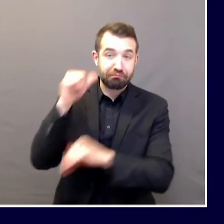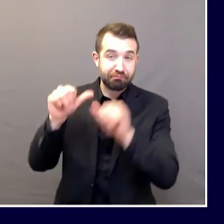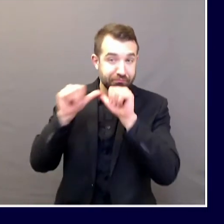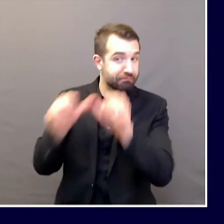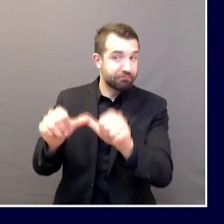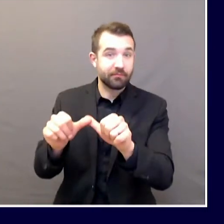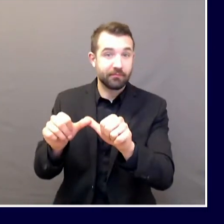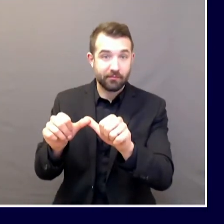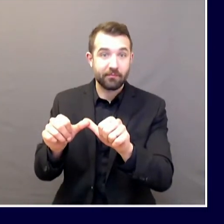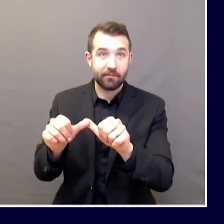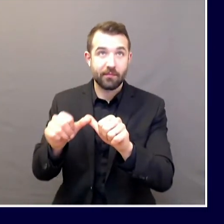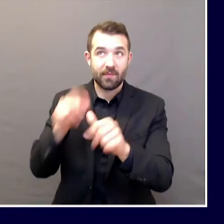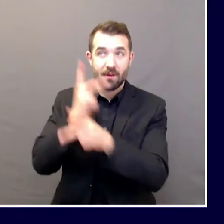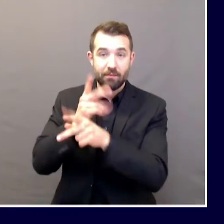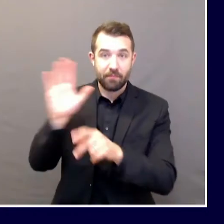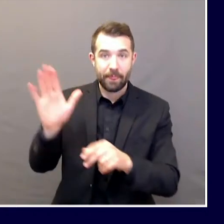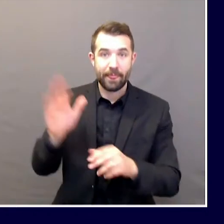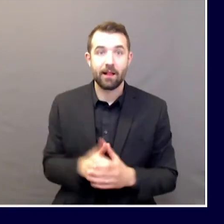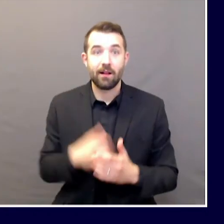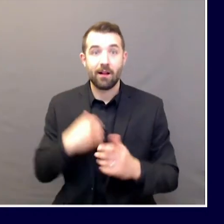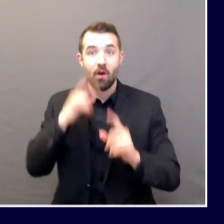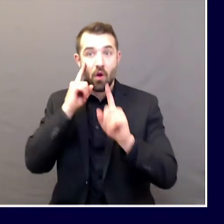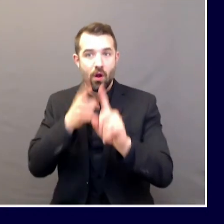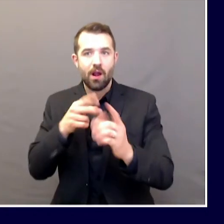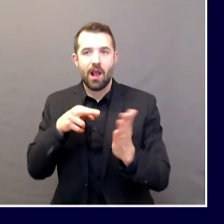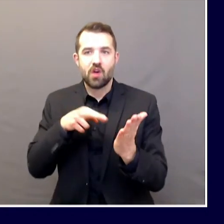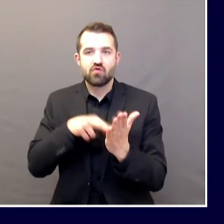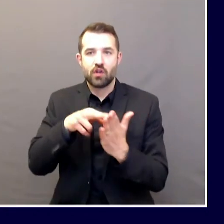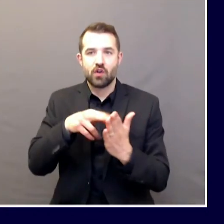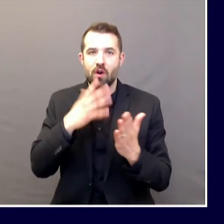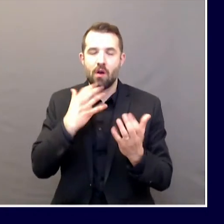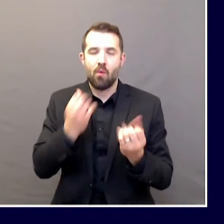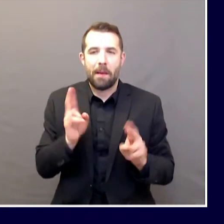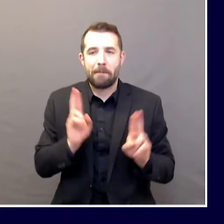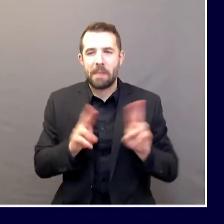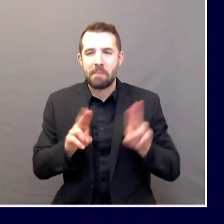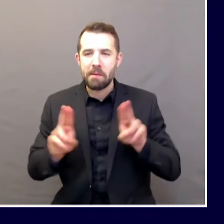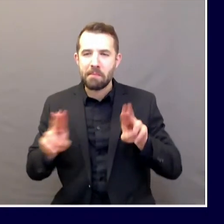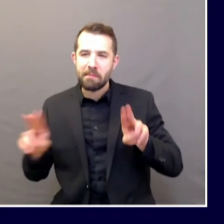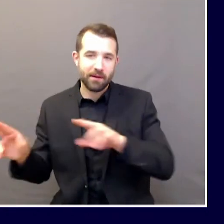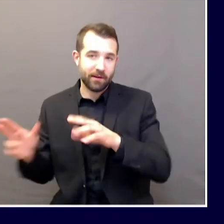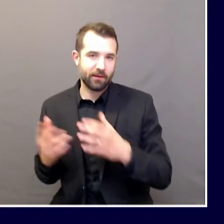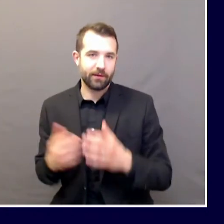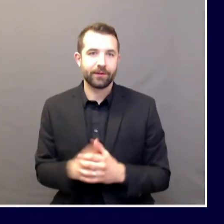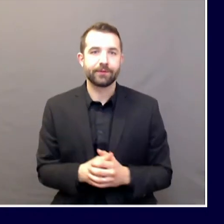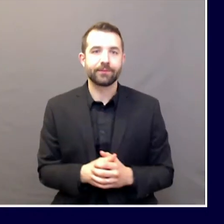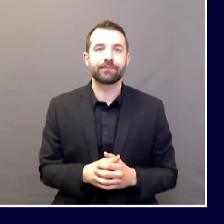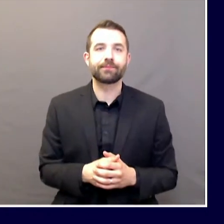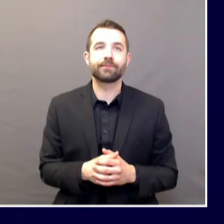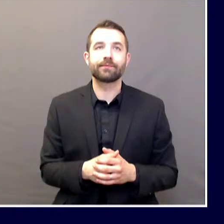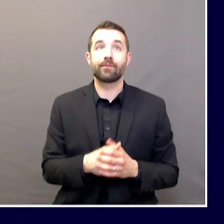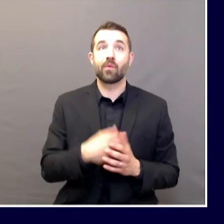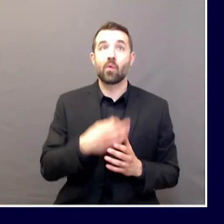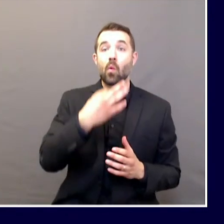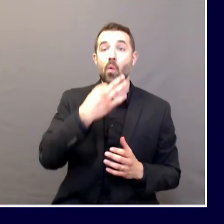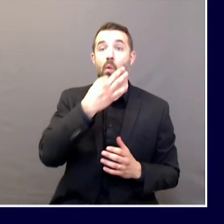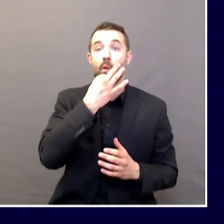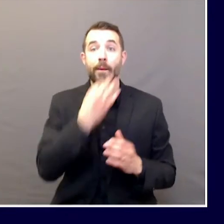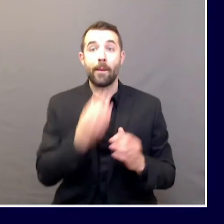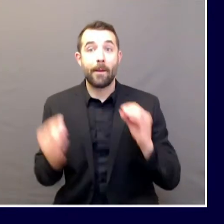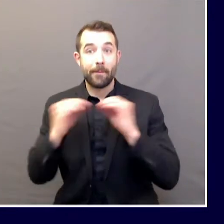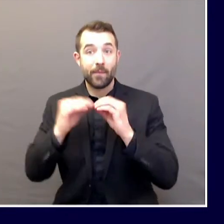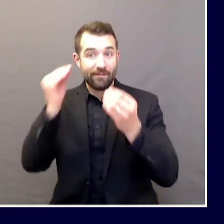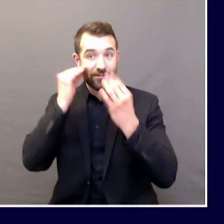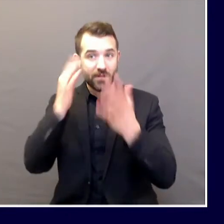possible. So this platform that we are soon will have much more to talk about will fill in a gap. It will not be meant